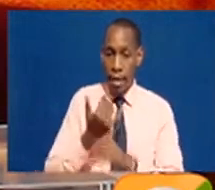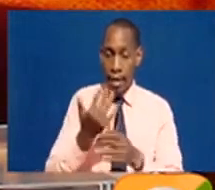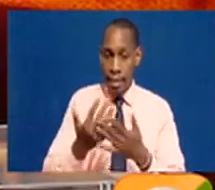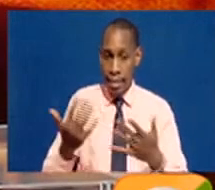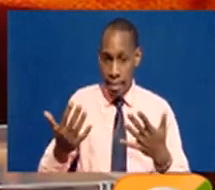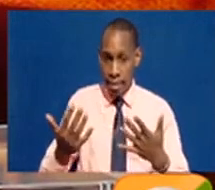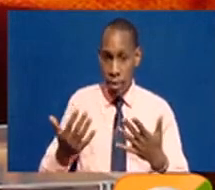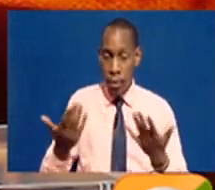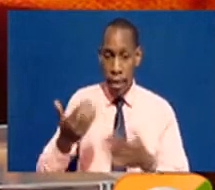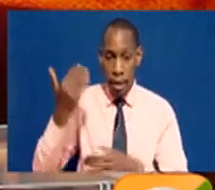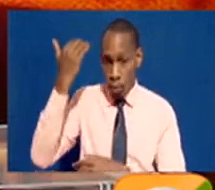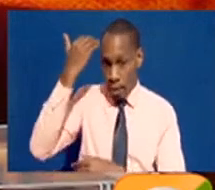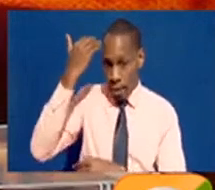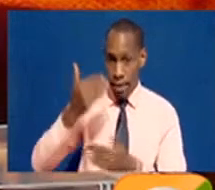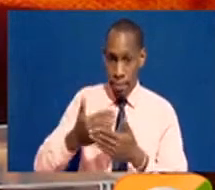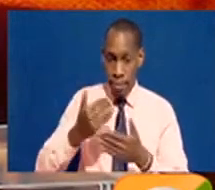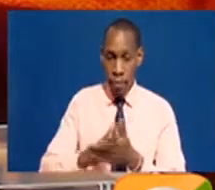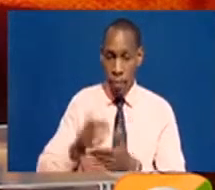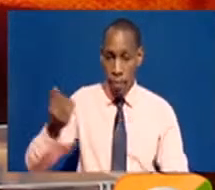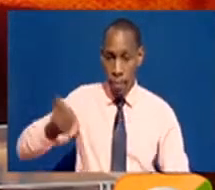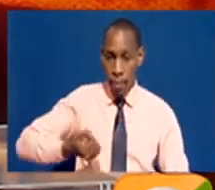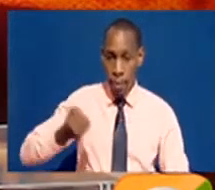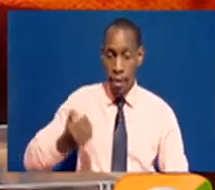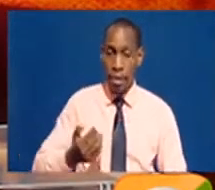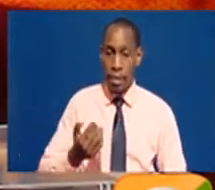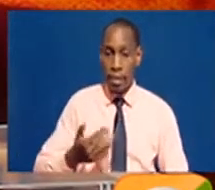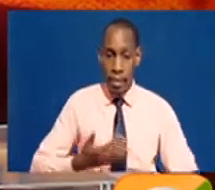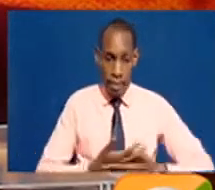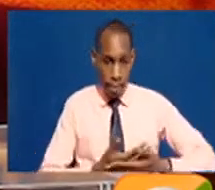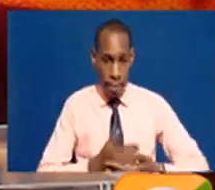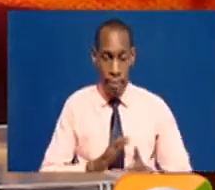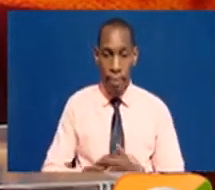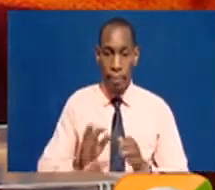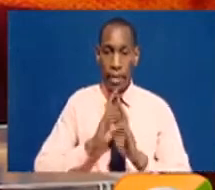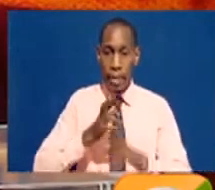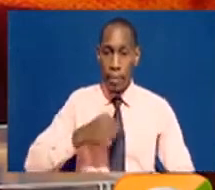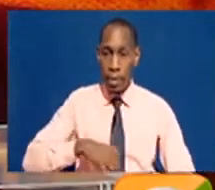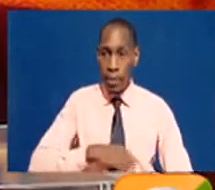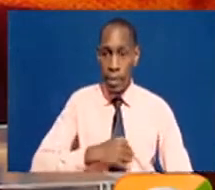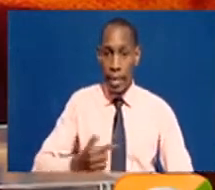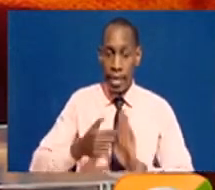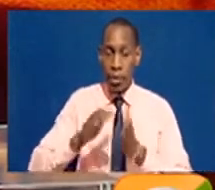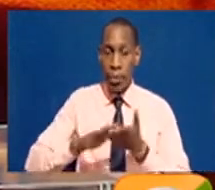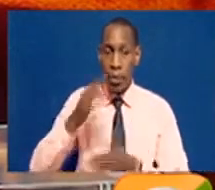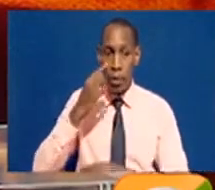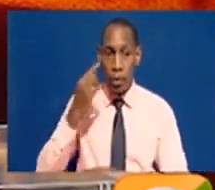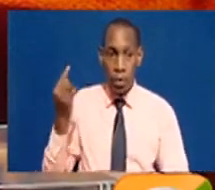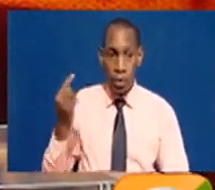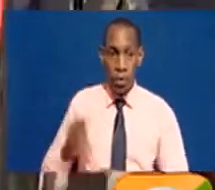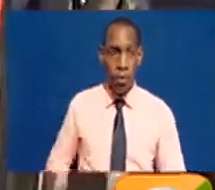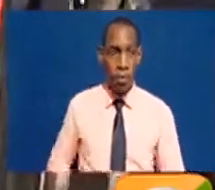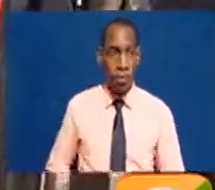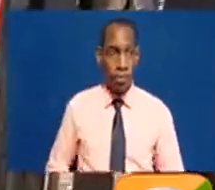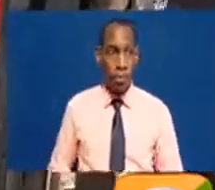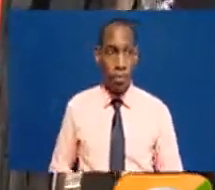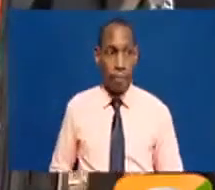object on the head before stabbing his child. Sheila Chelengat with the details.